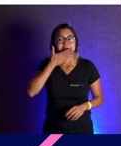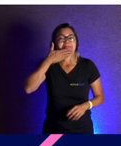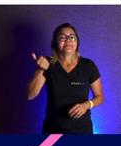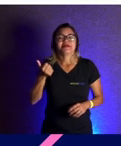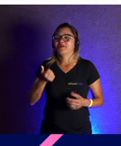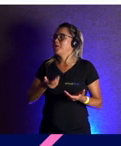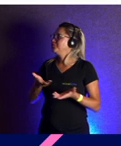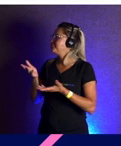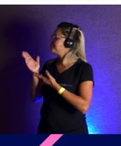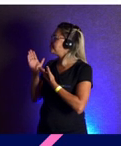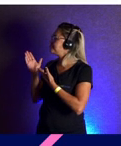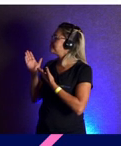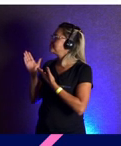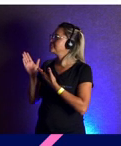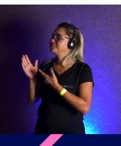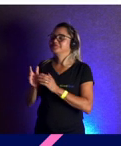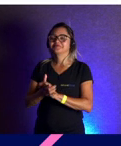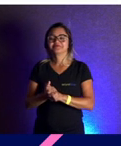I'm sure you will.